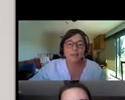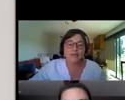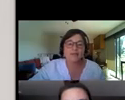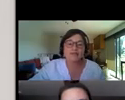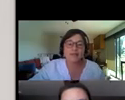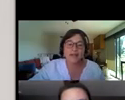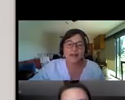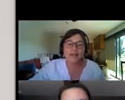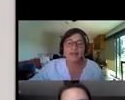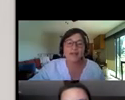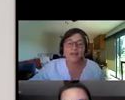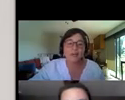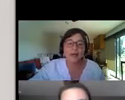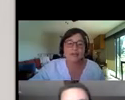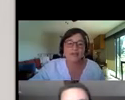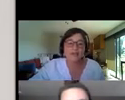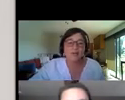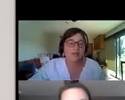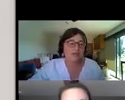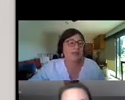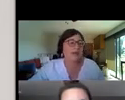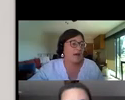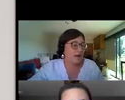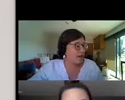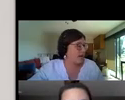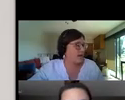a person residing in the U.S. with